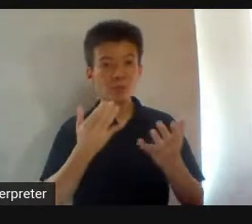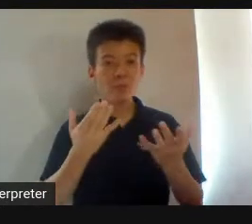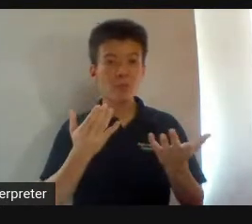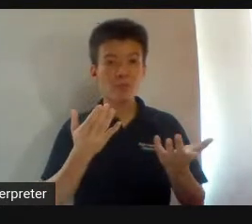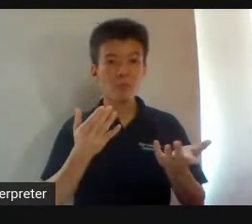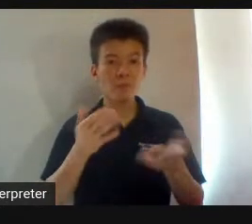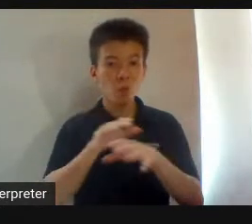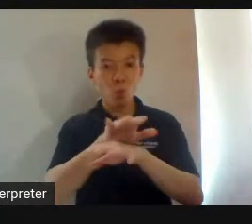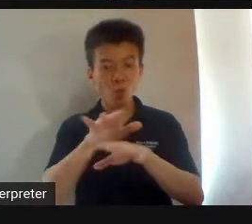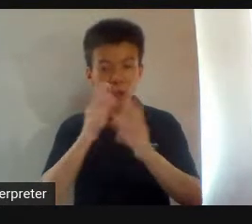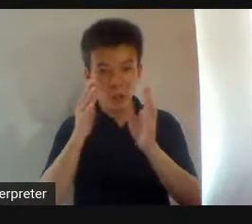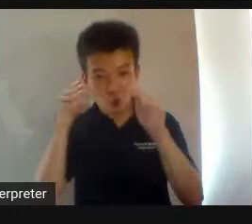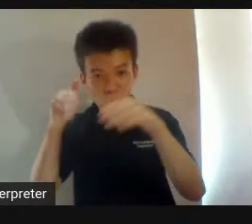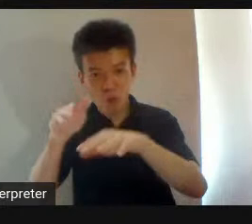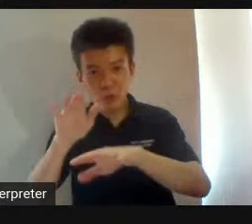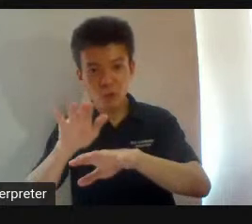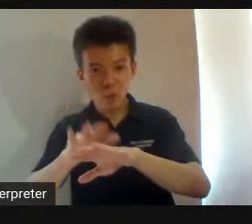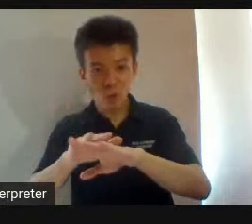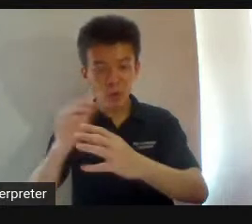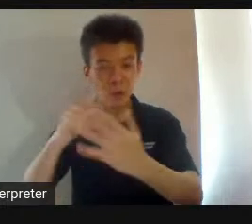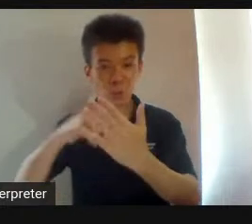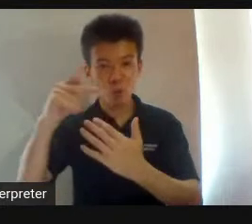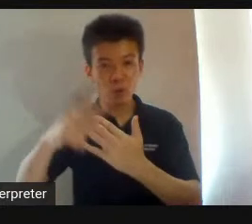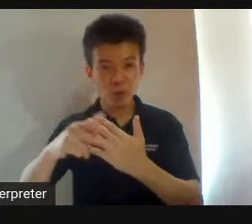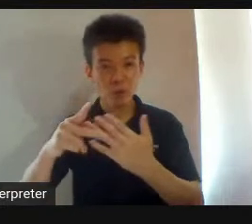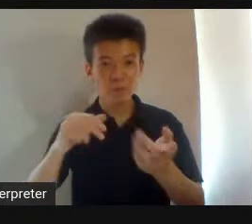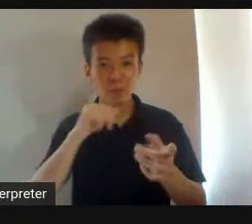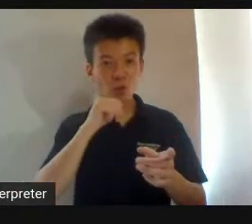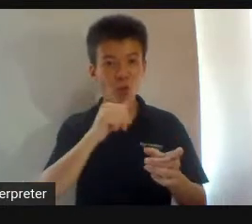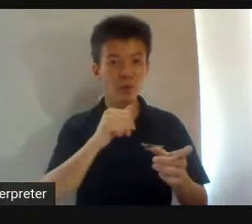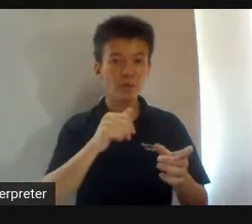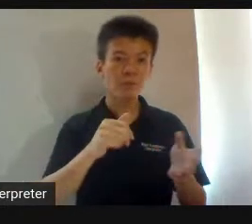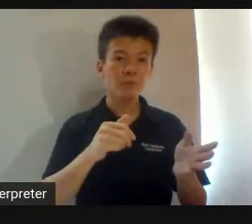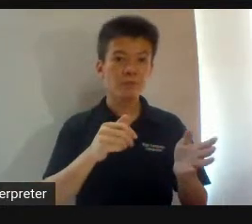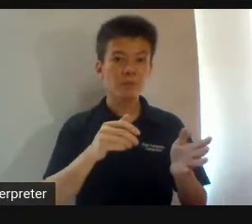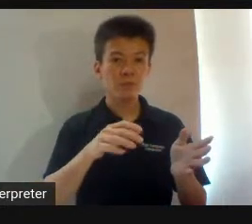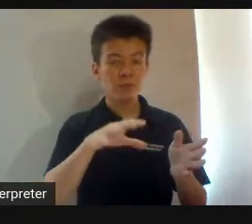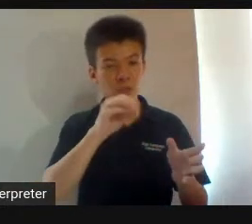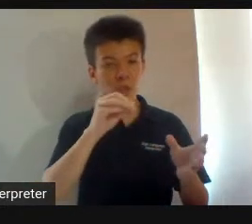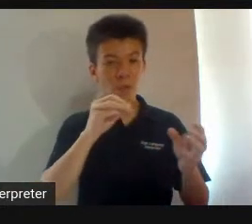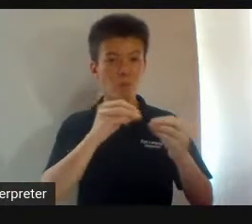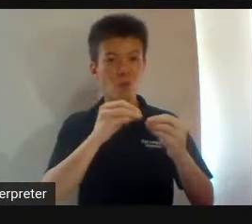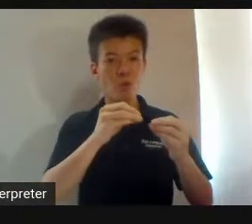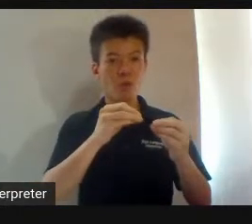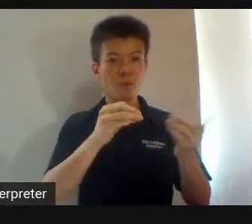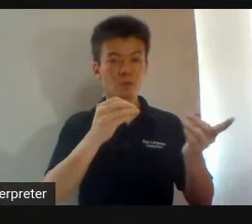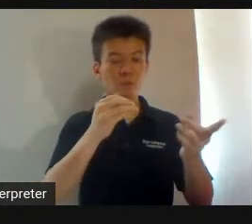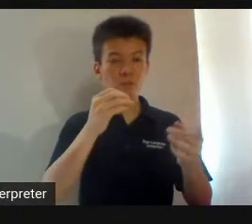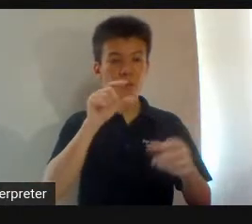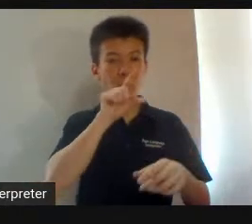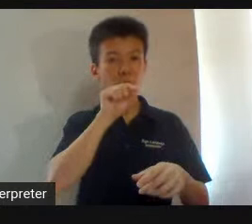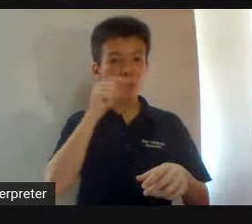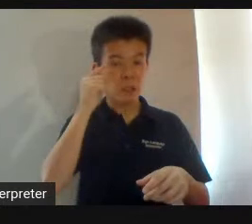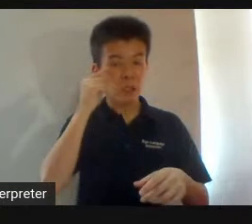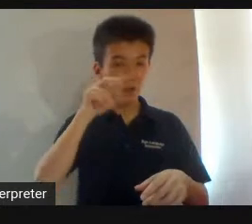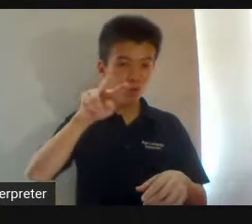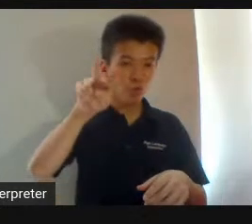overly focused specifically on the program rather than taking a more bird's eye view of, you know,